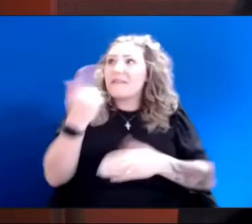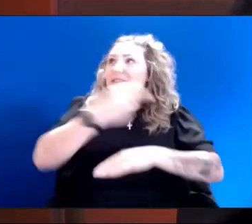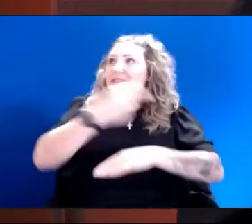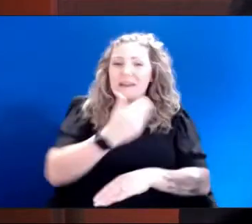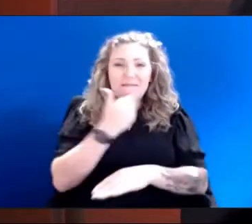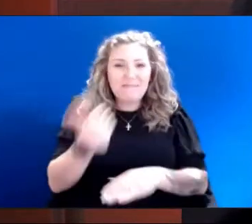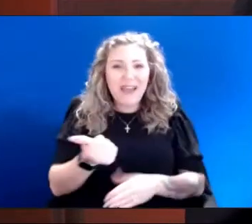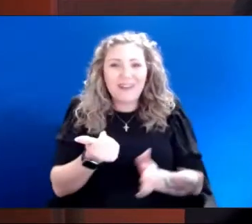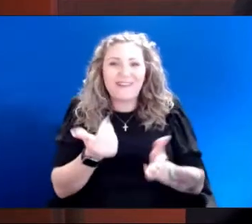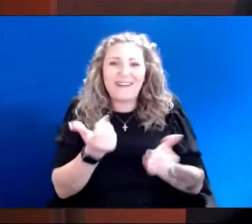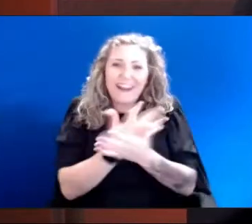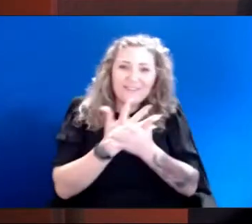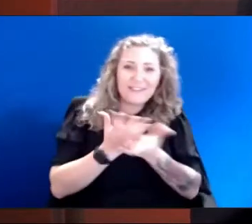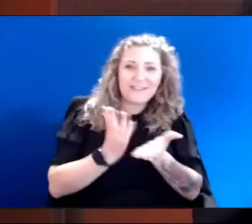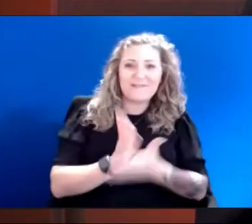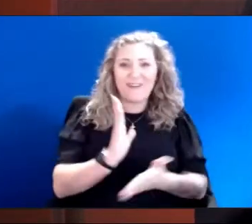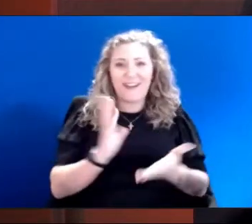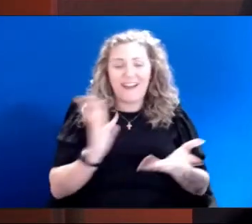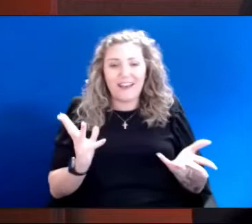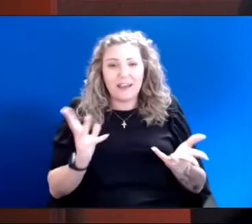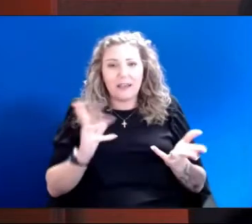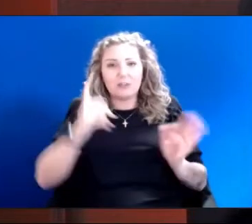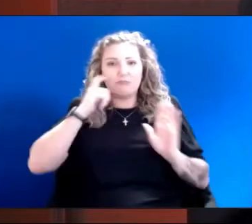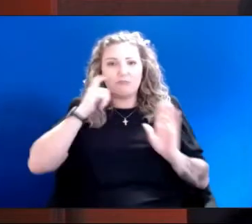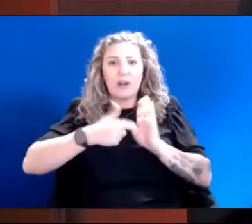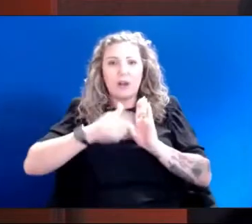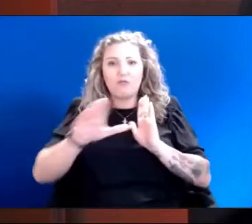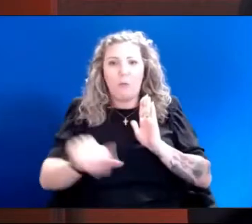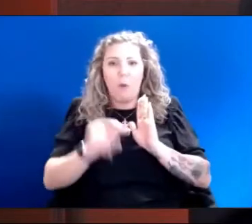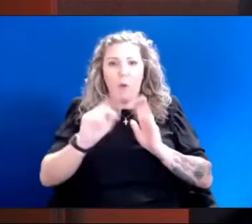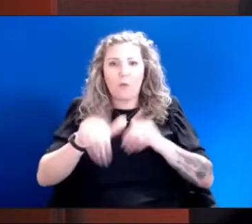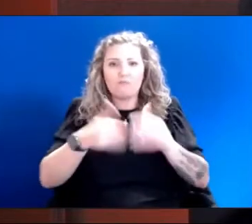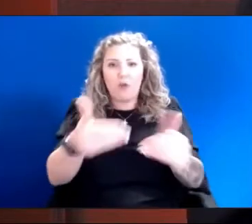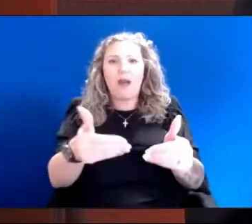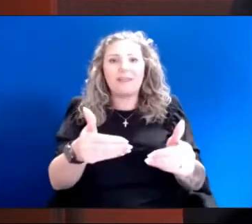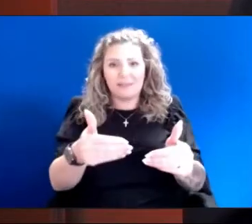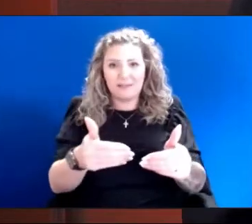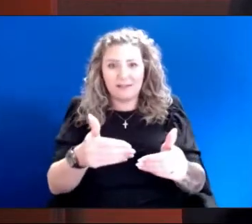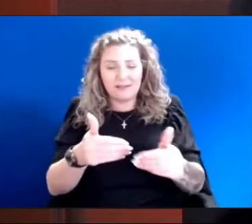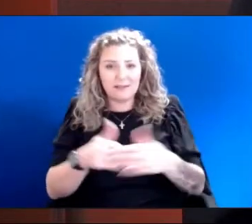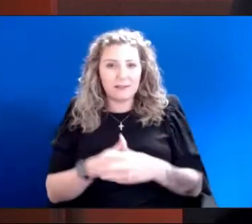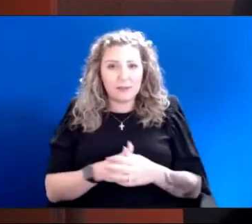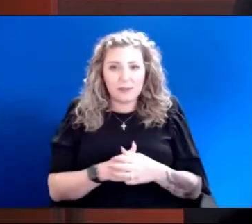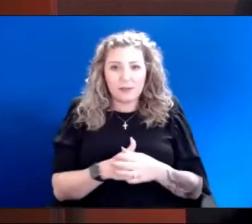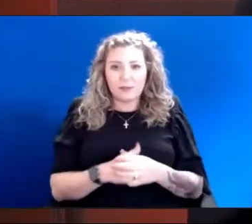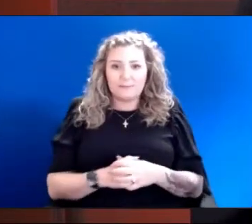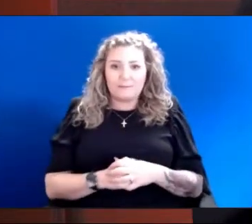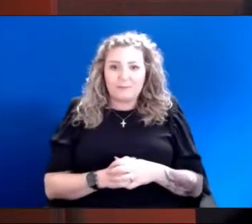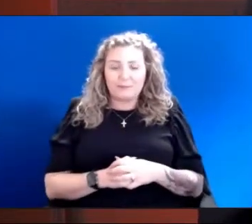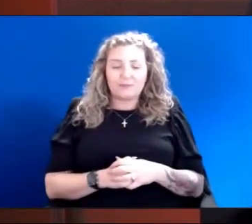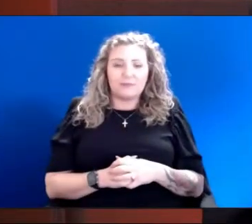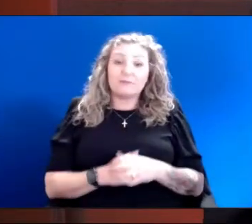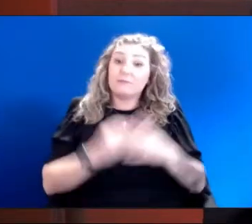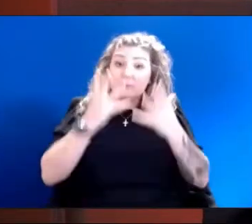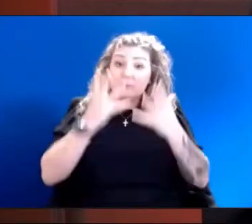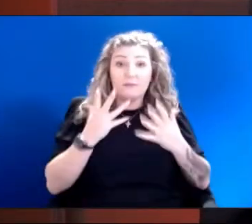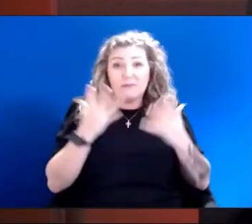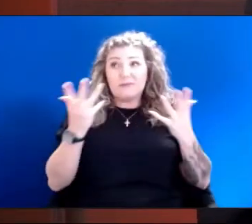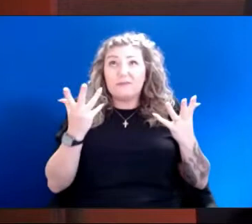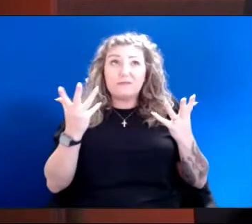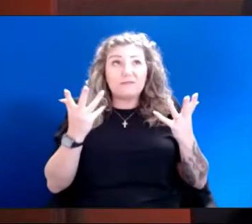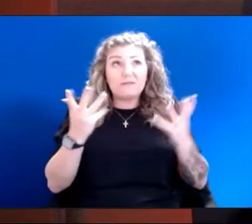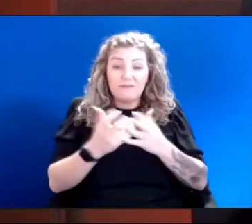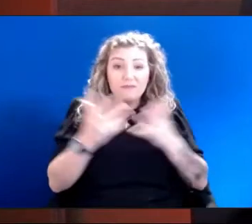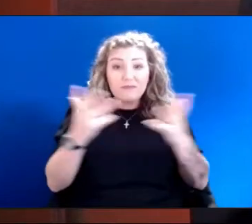So it's about recognizing your own process and I think unfortunately, as much as it